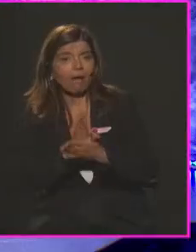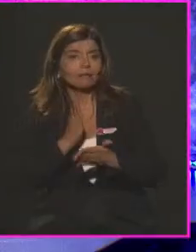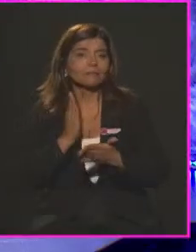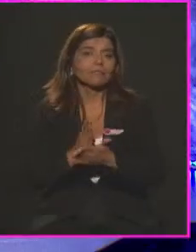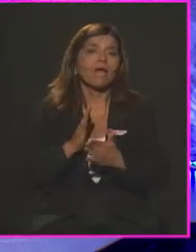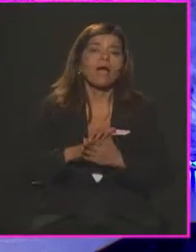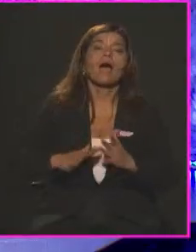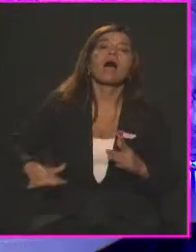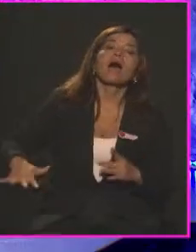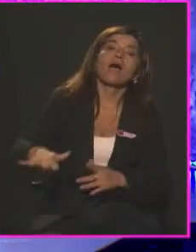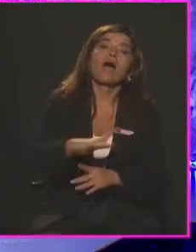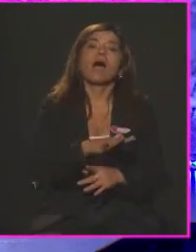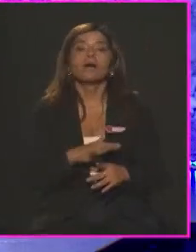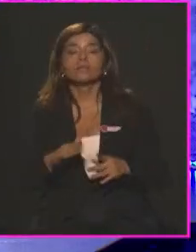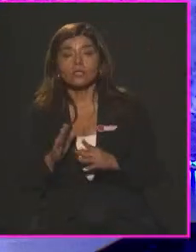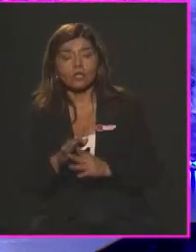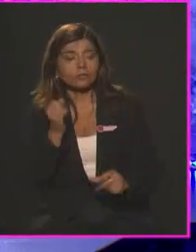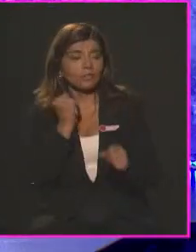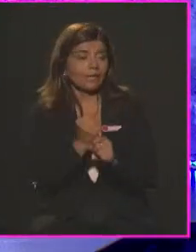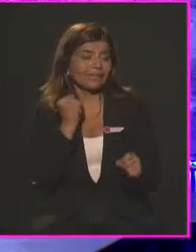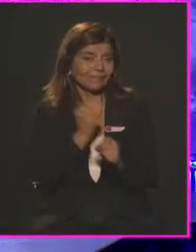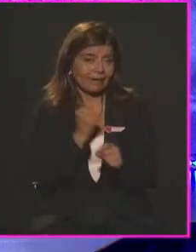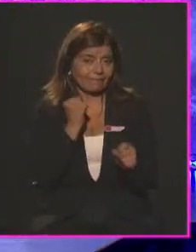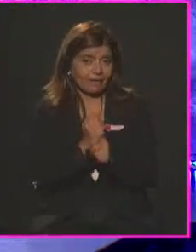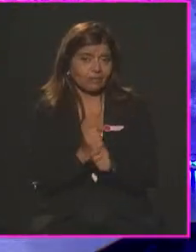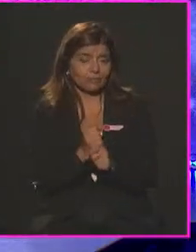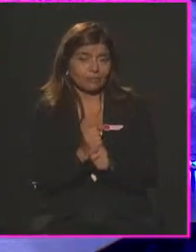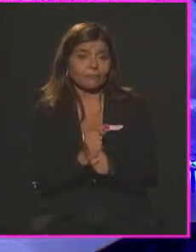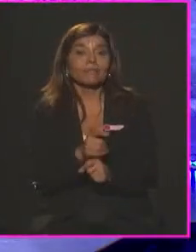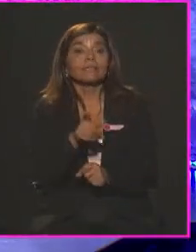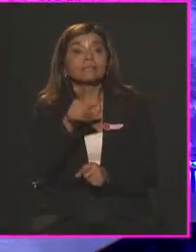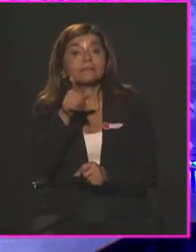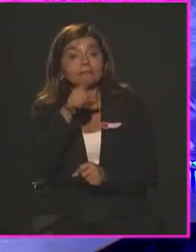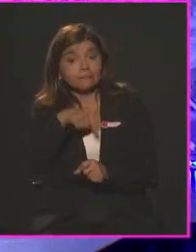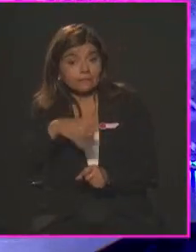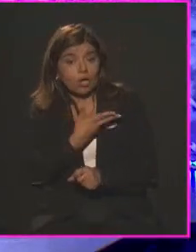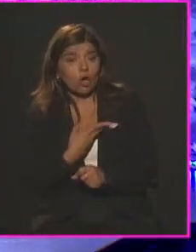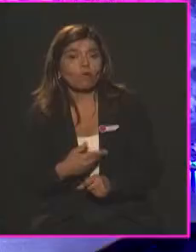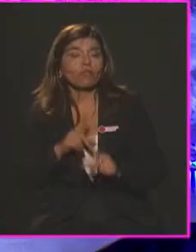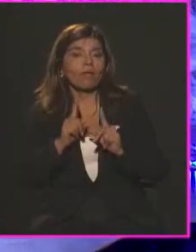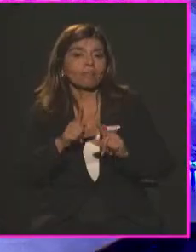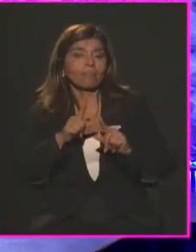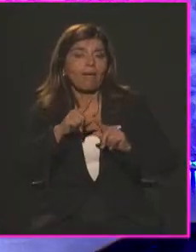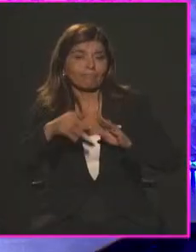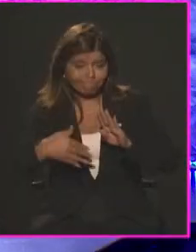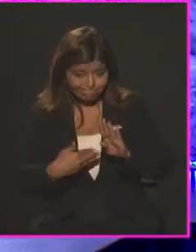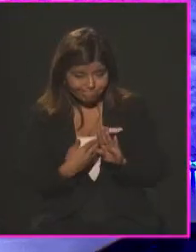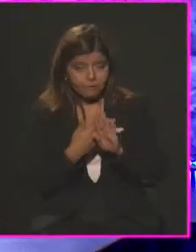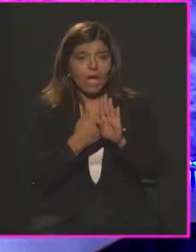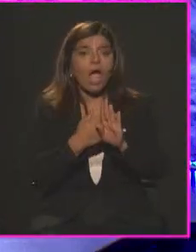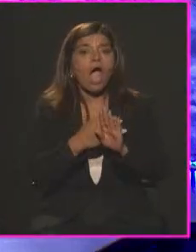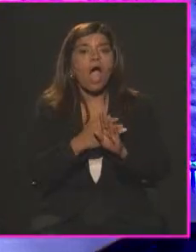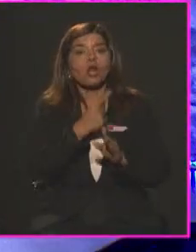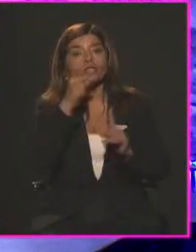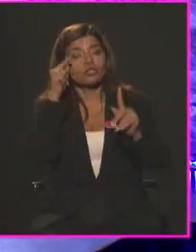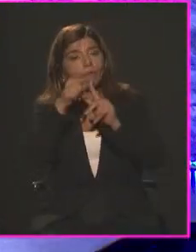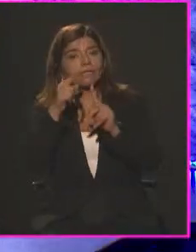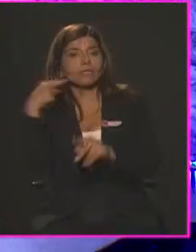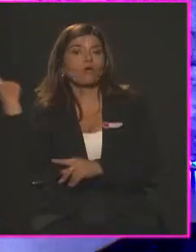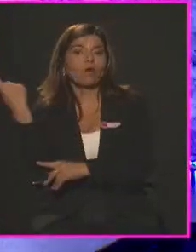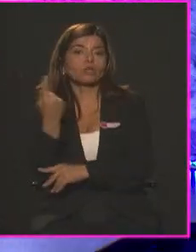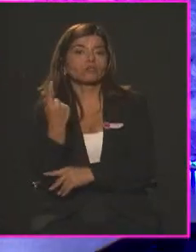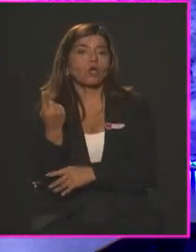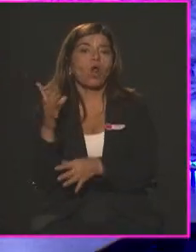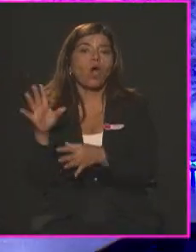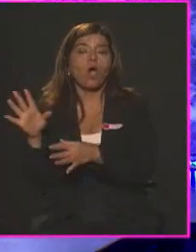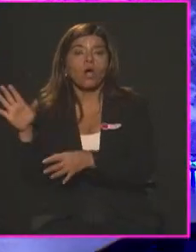problem. They can set and enforce national targets. In fact, in the EU, they are currently moving forward a